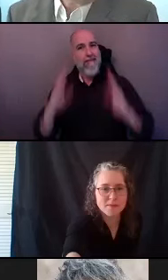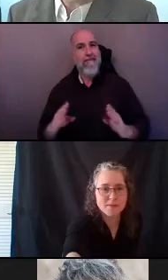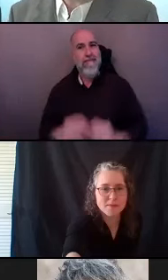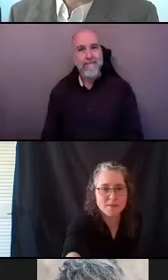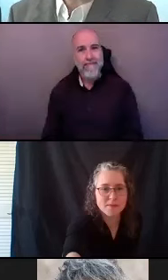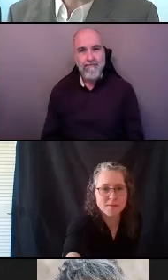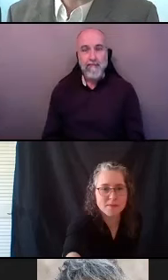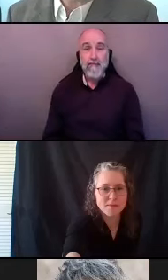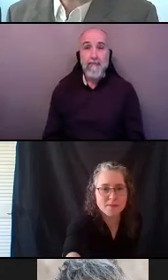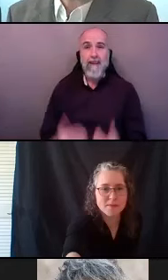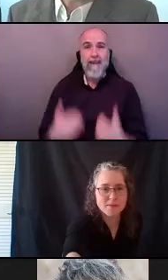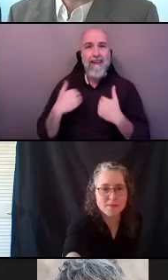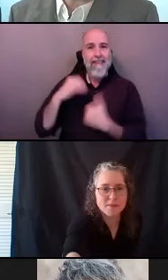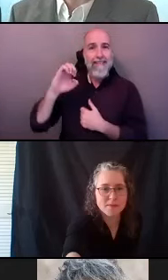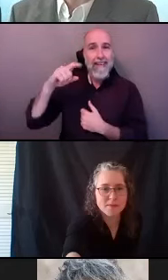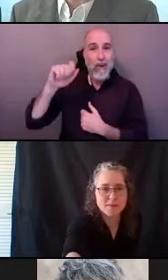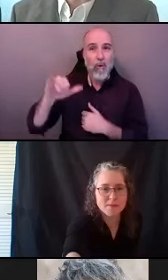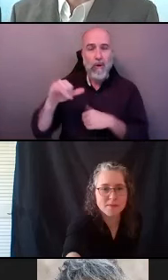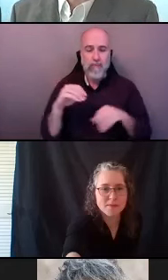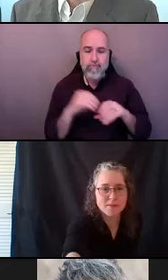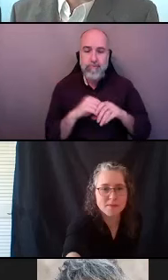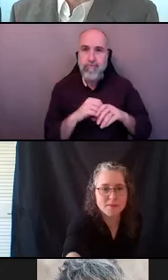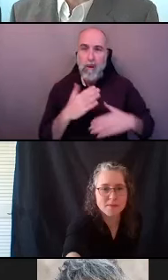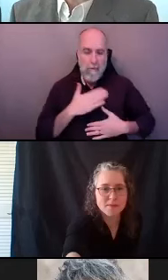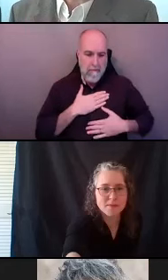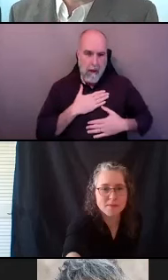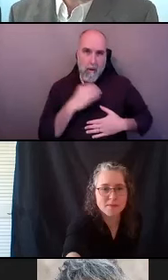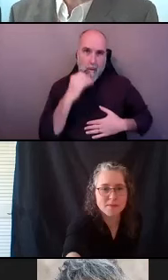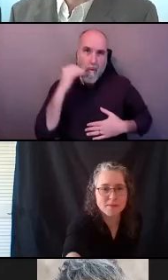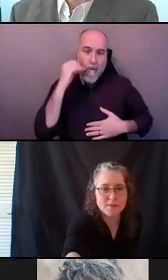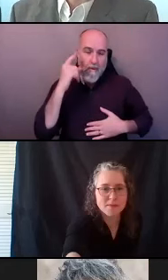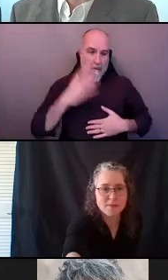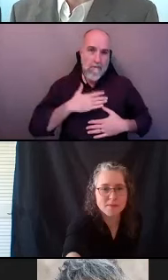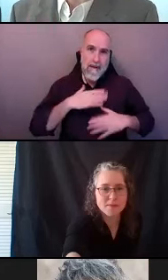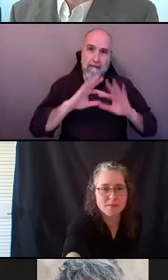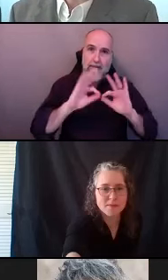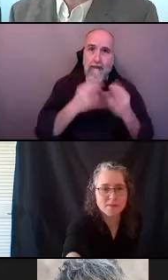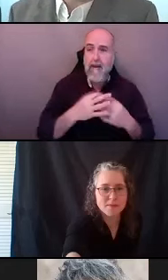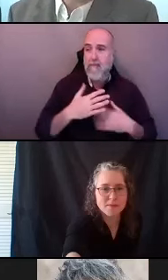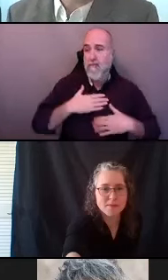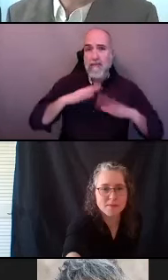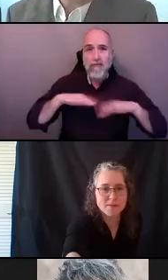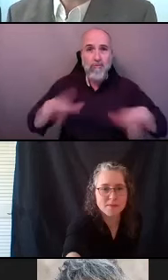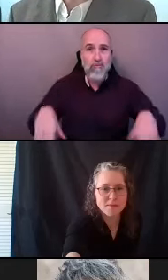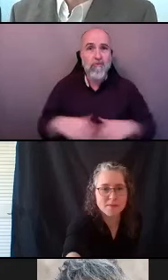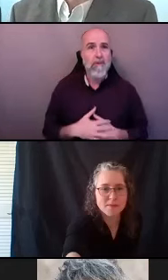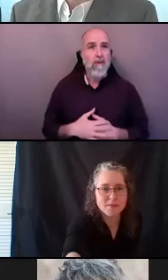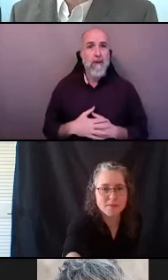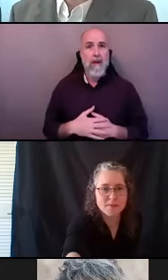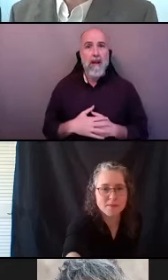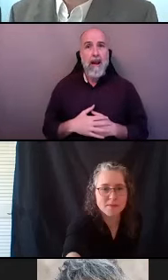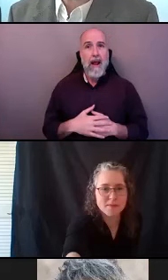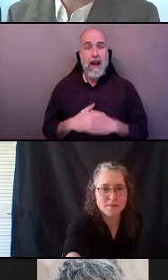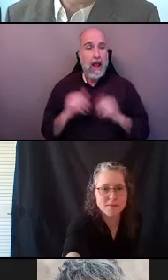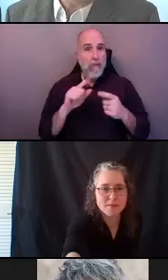Building equity, having a place to call home for their families and their kids, being able to stay there.